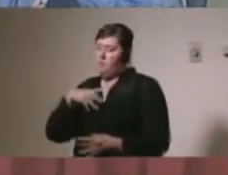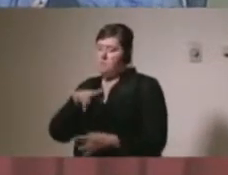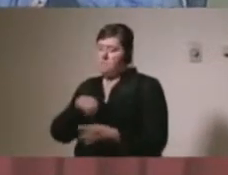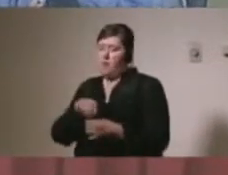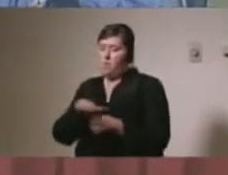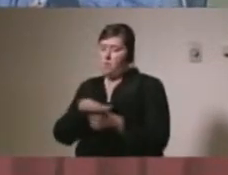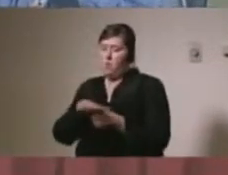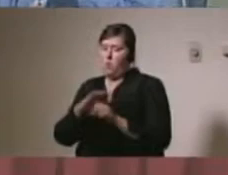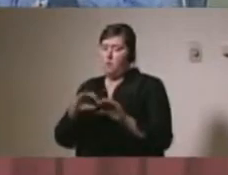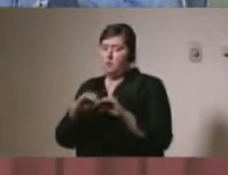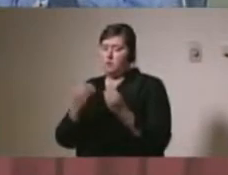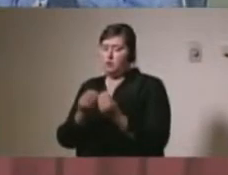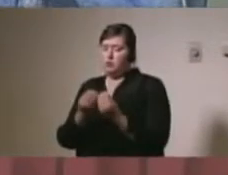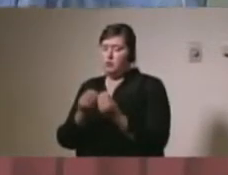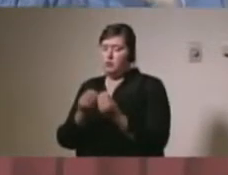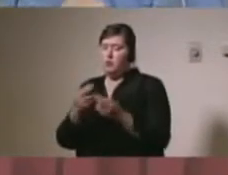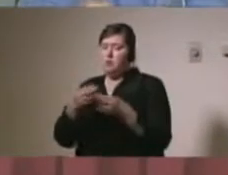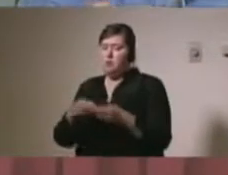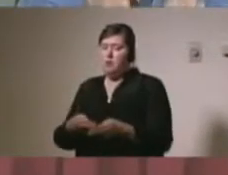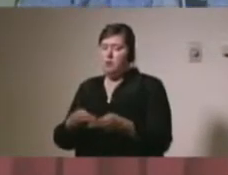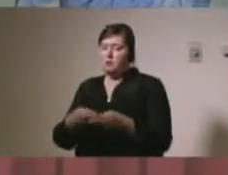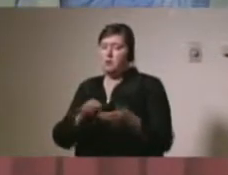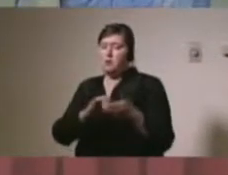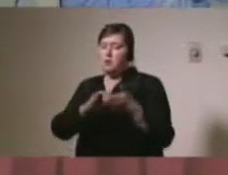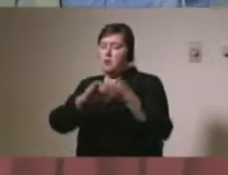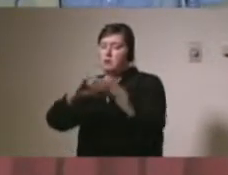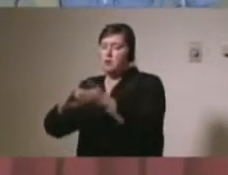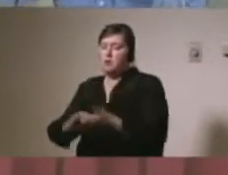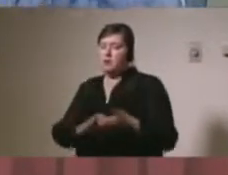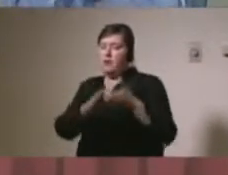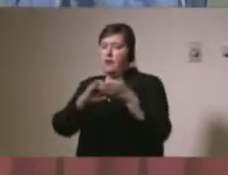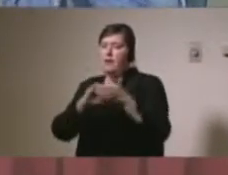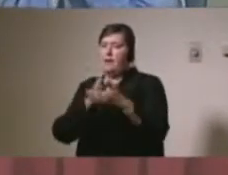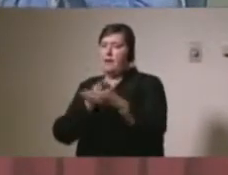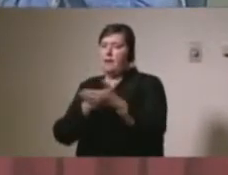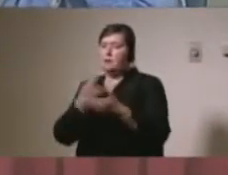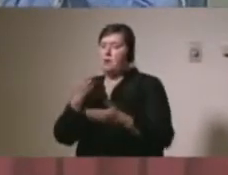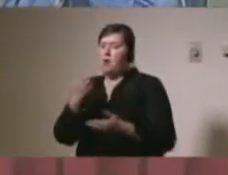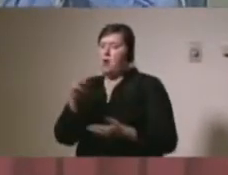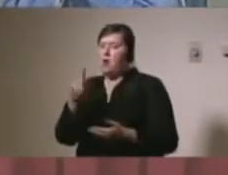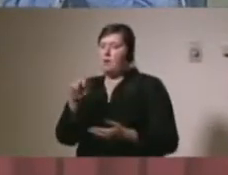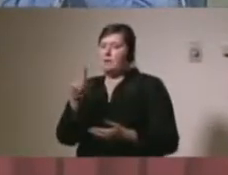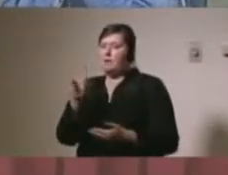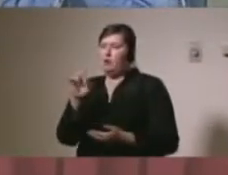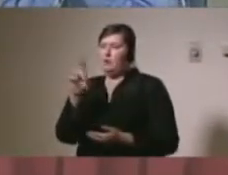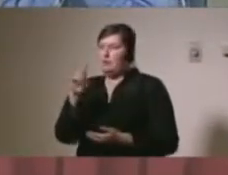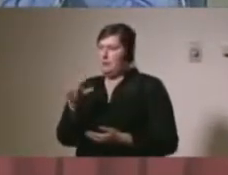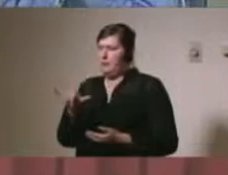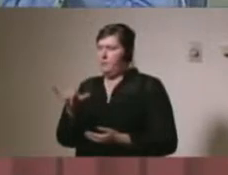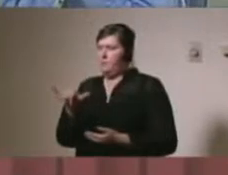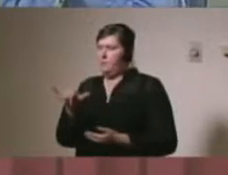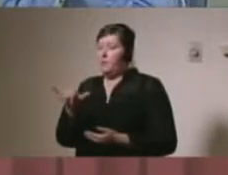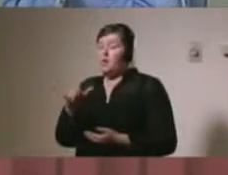called Solidarity Against Austerity. I have a question for Isabelle.